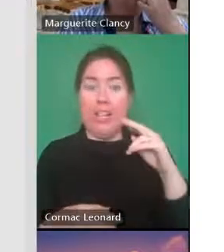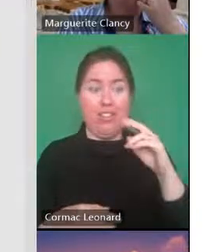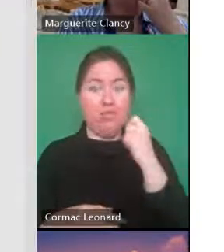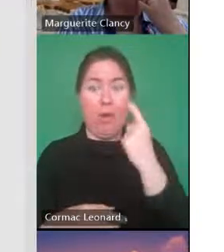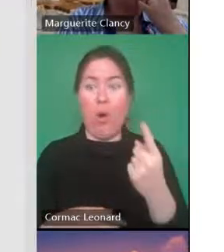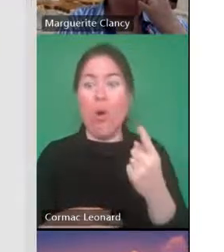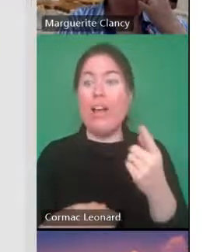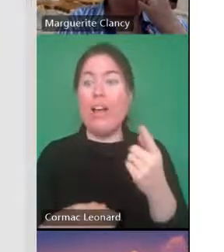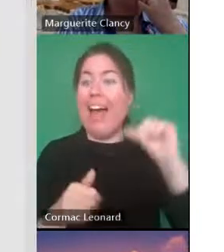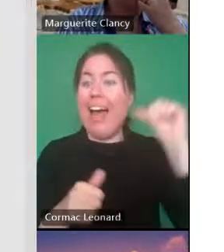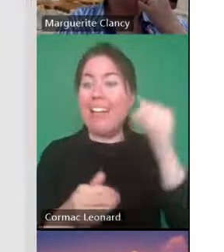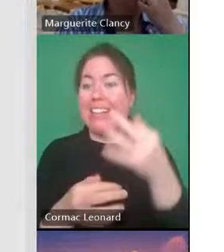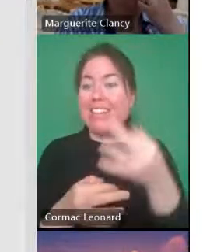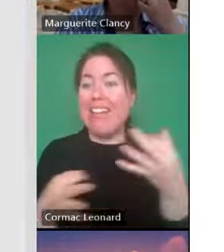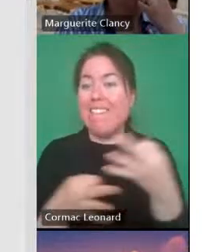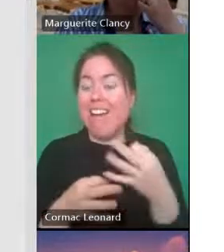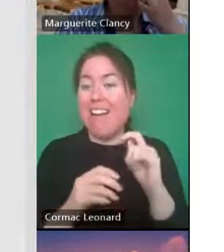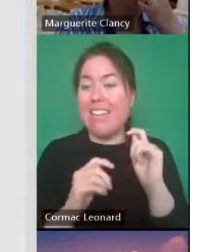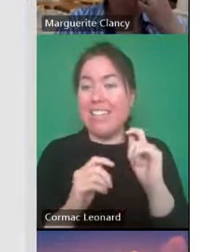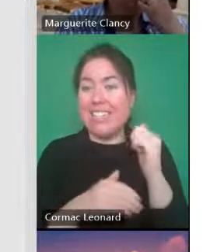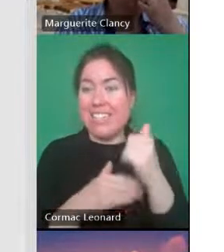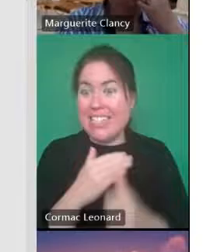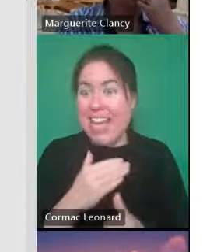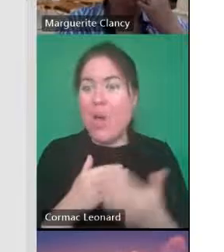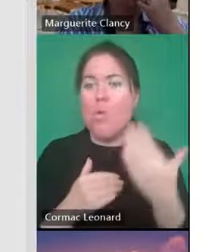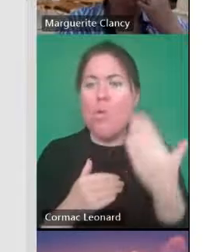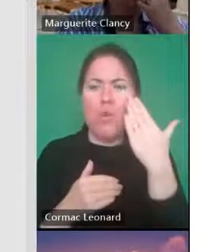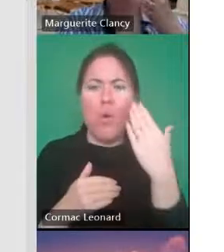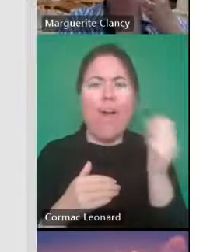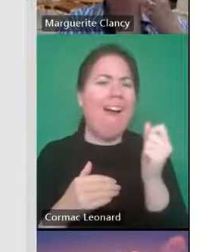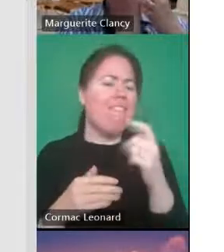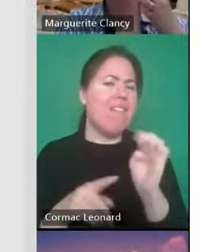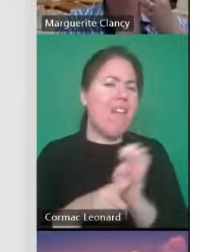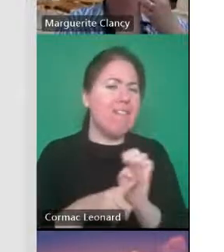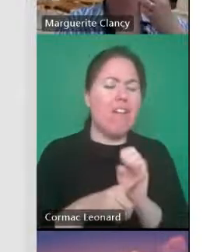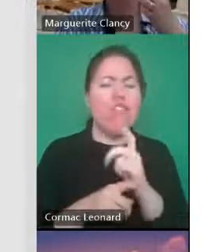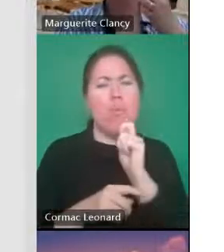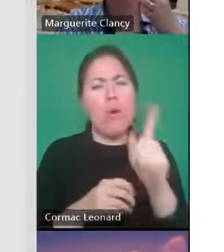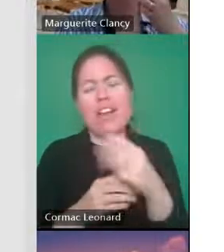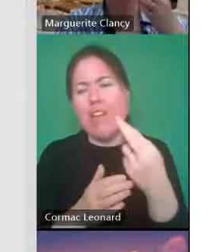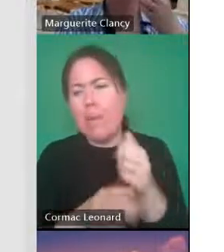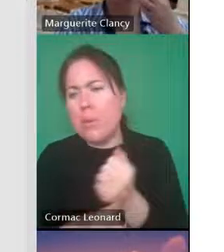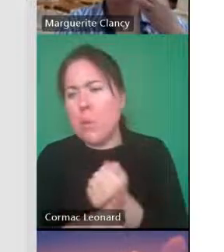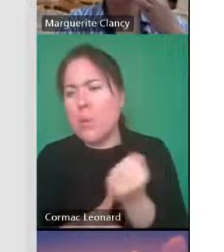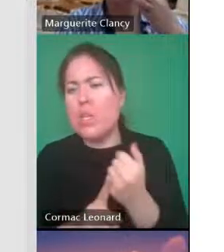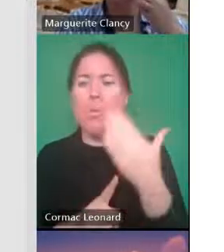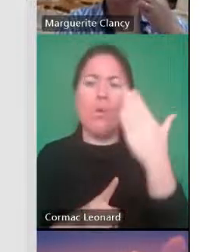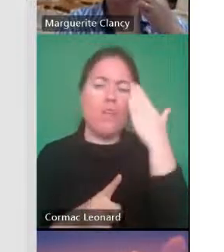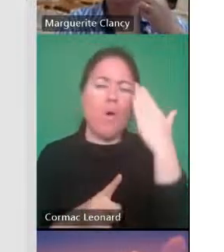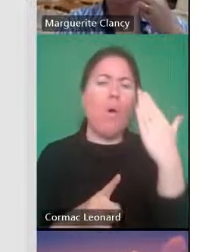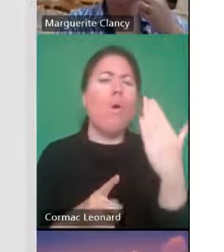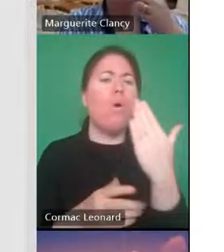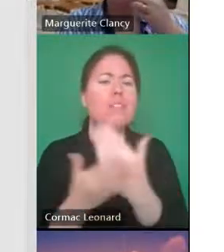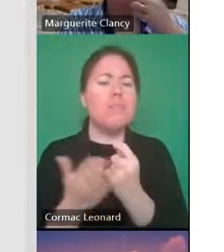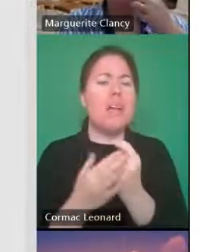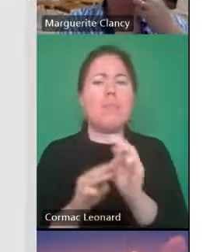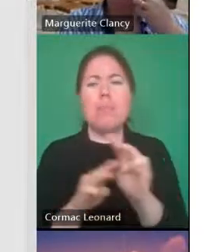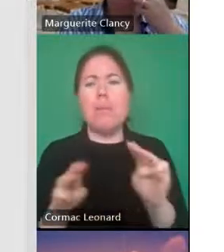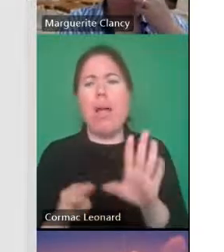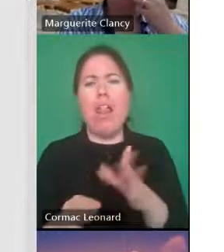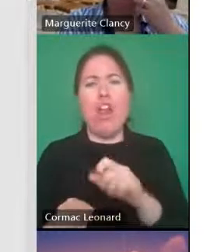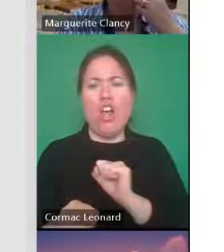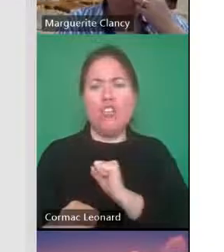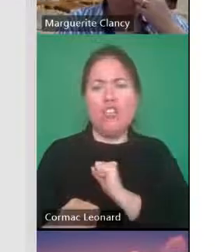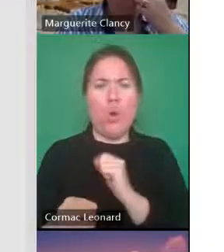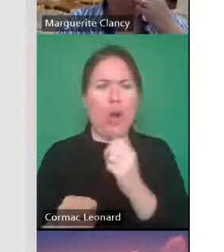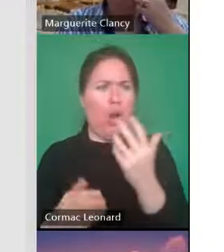financial abuse, and we know there's underreporting of abuse. We know that people sometimes don't recognise and sometimes are unsure